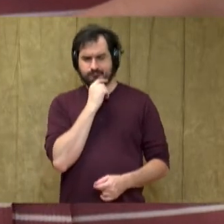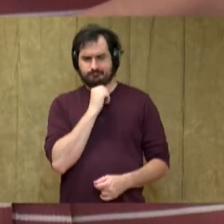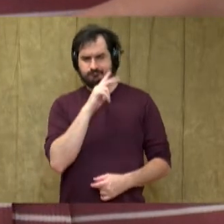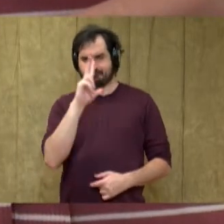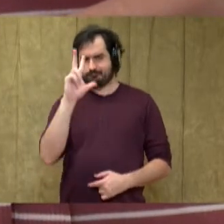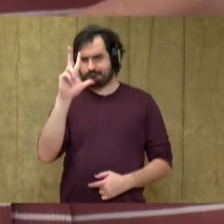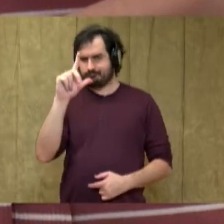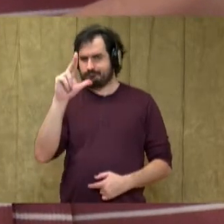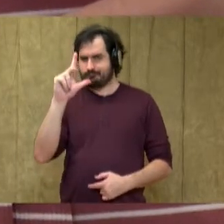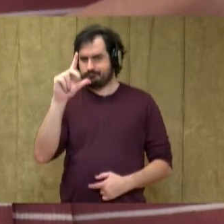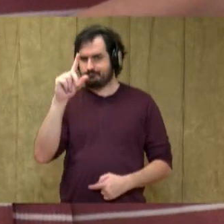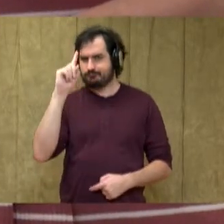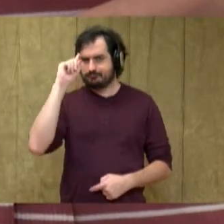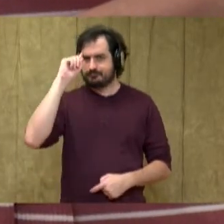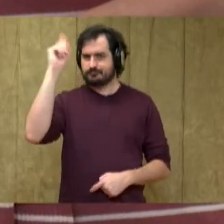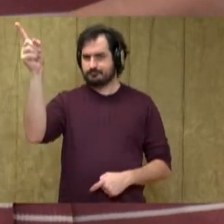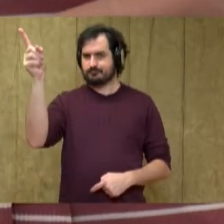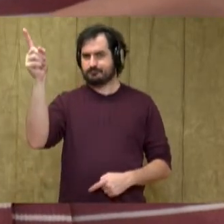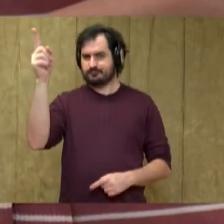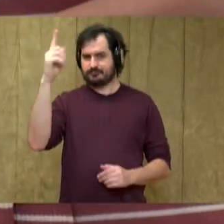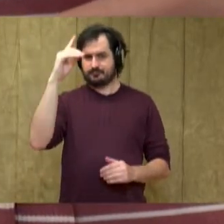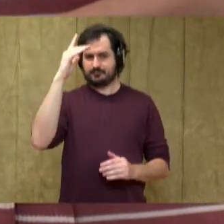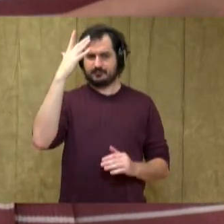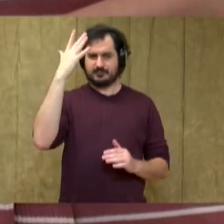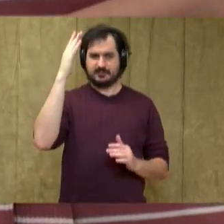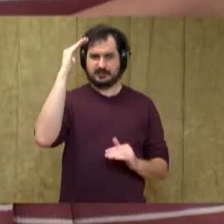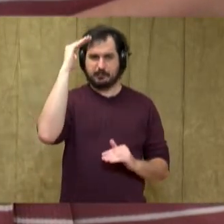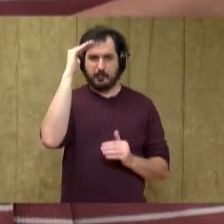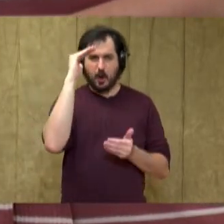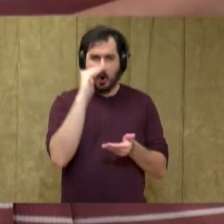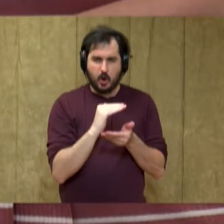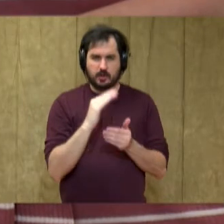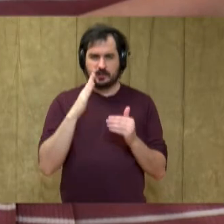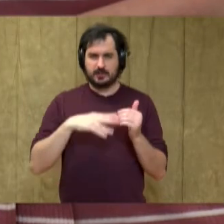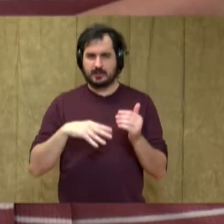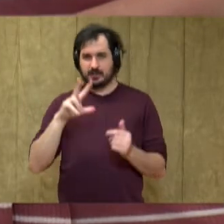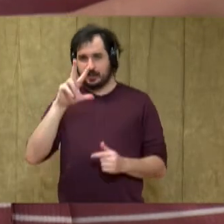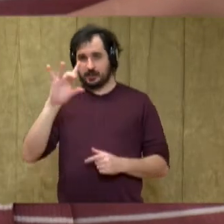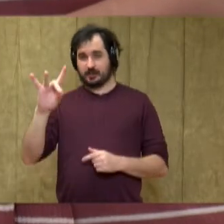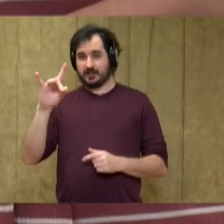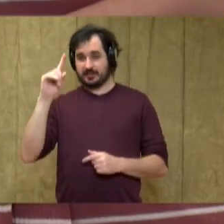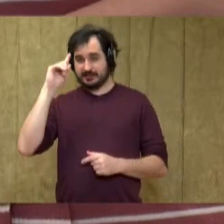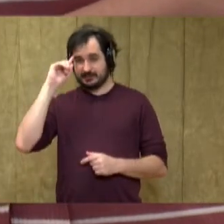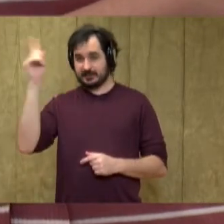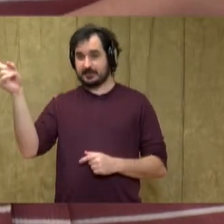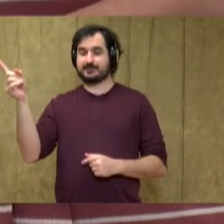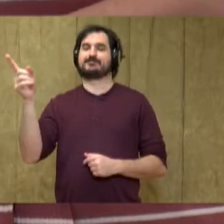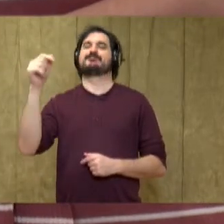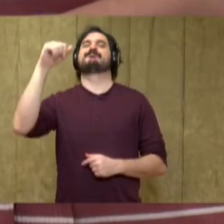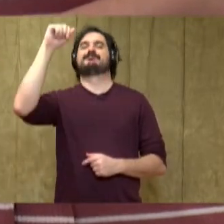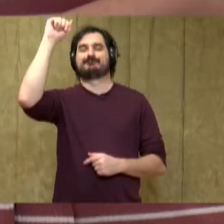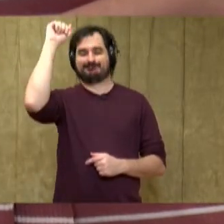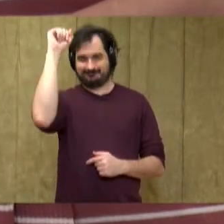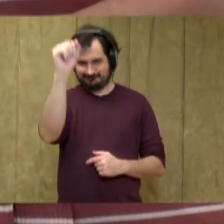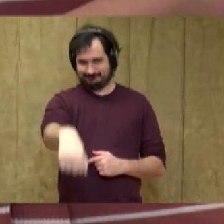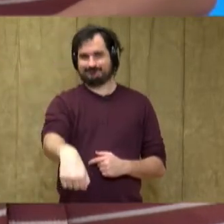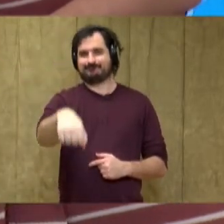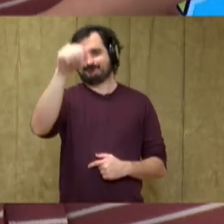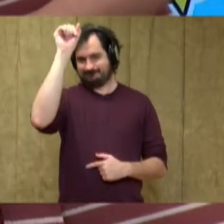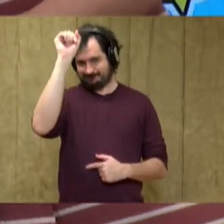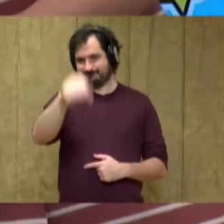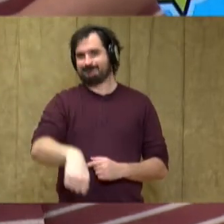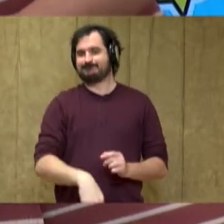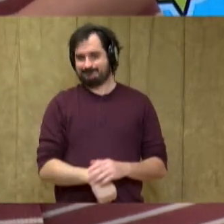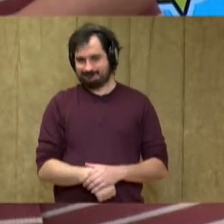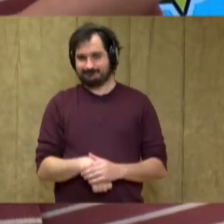23 cents less than 38 cents? Yep. And if I look at my tenths place, I